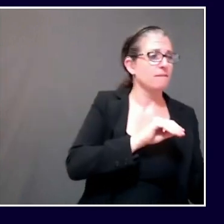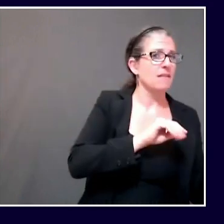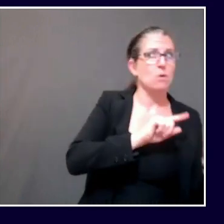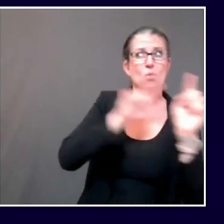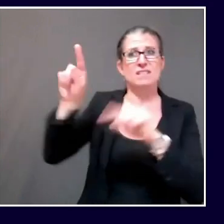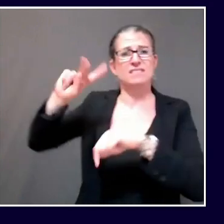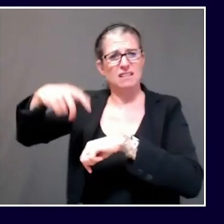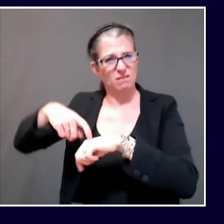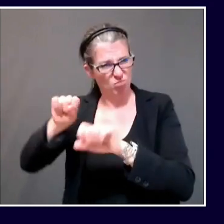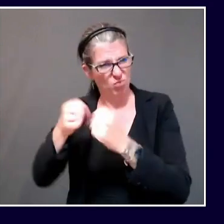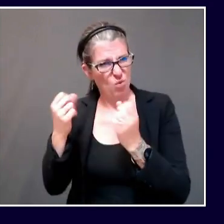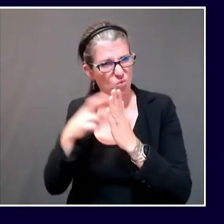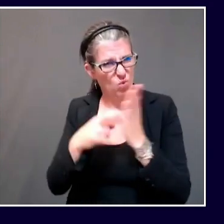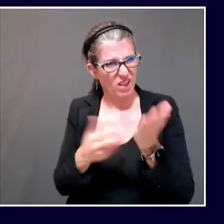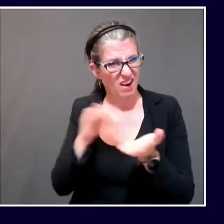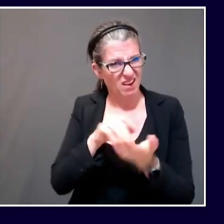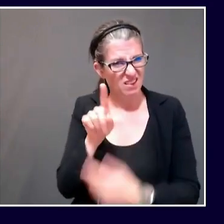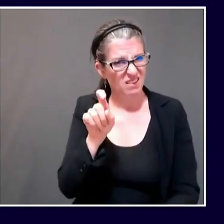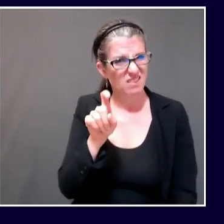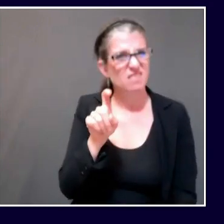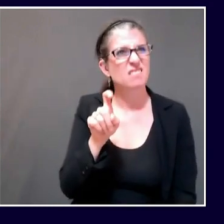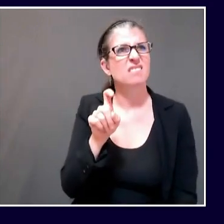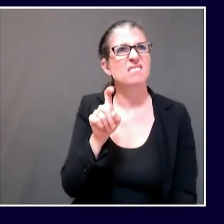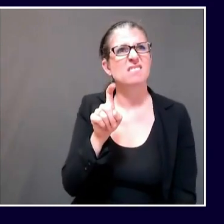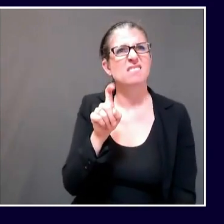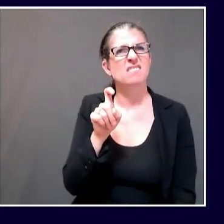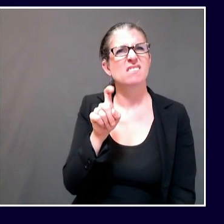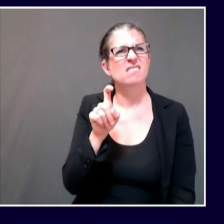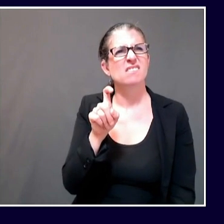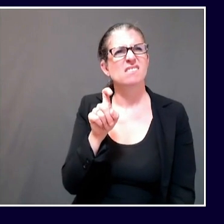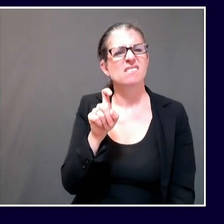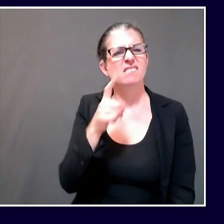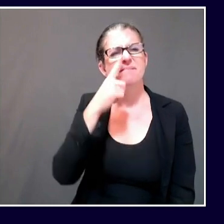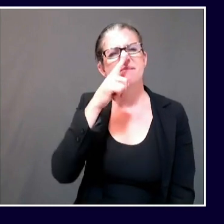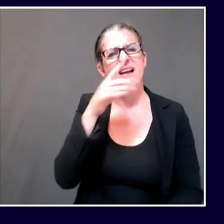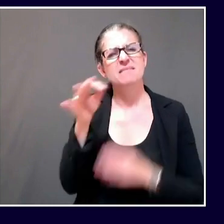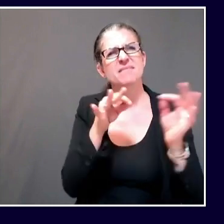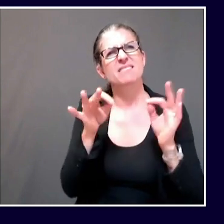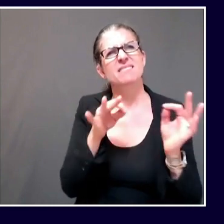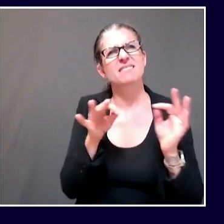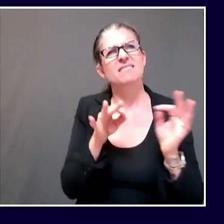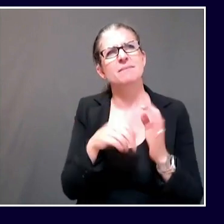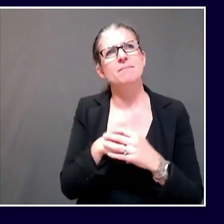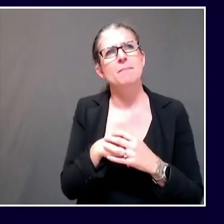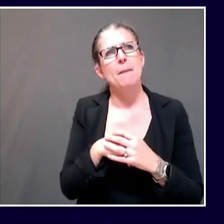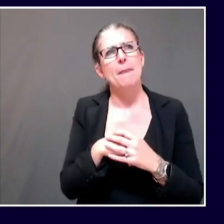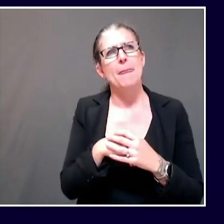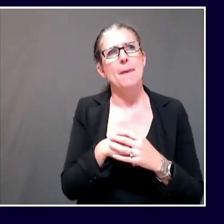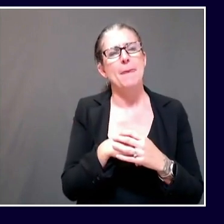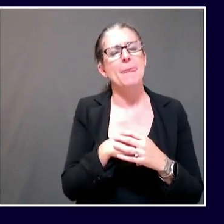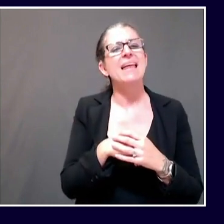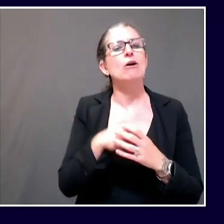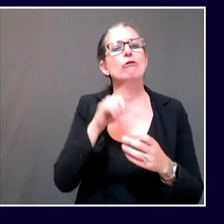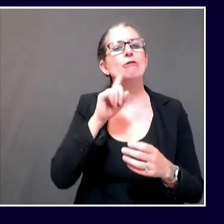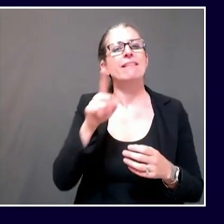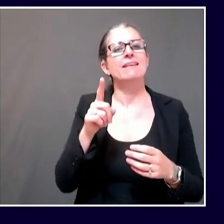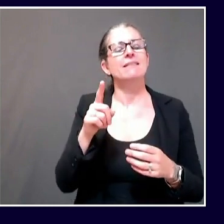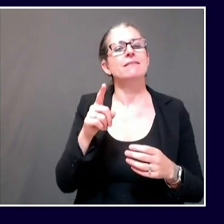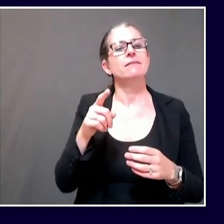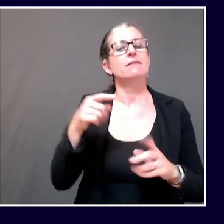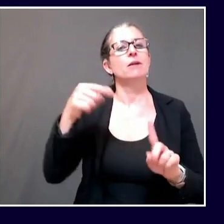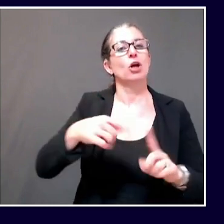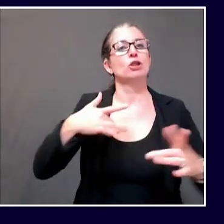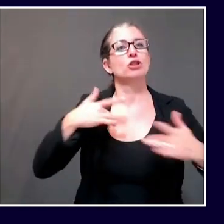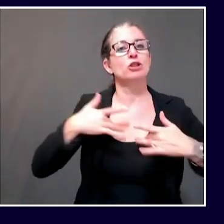for COVID-19, mostly I think in the physical space, but I think we do, again, inspect with a view to